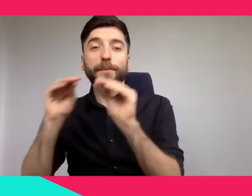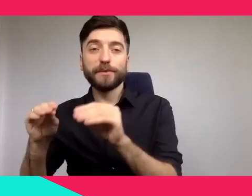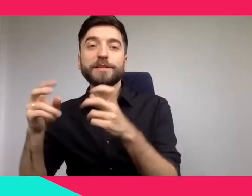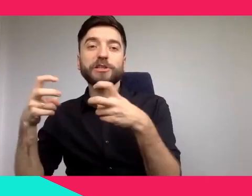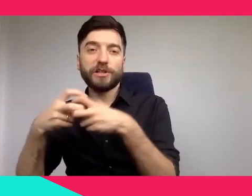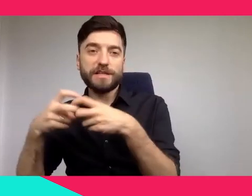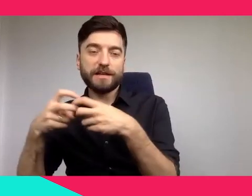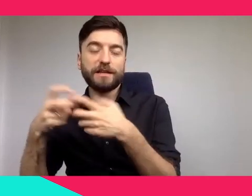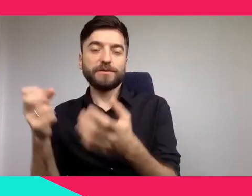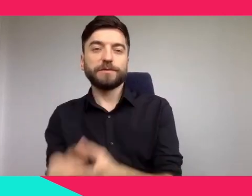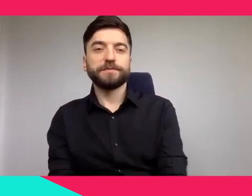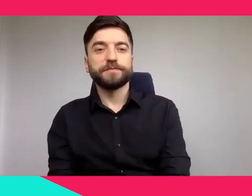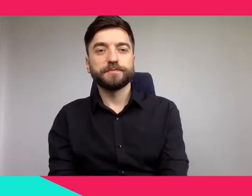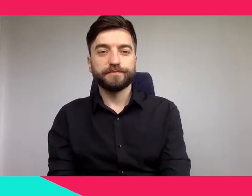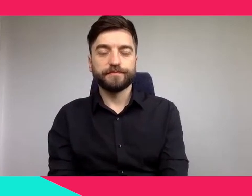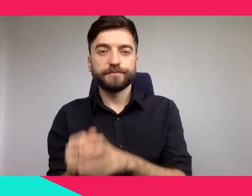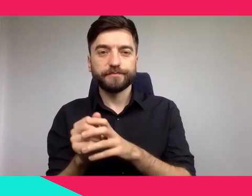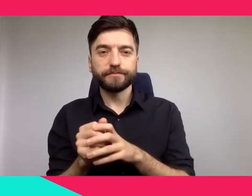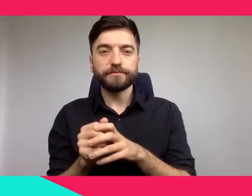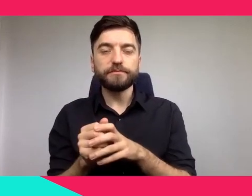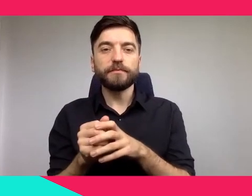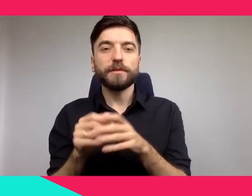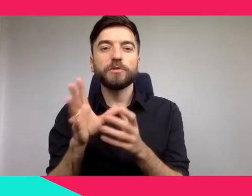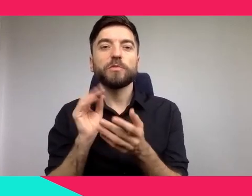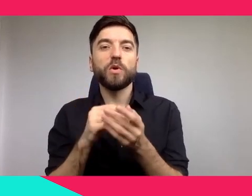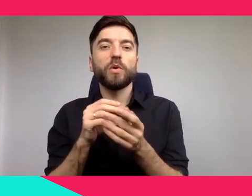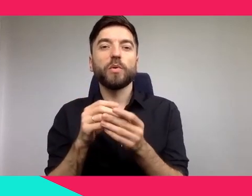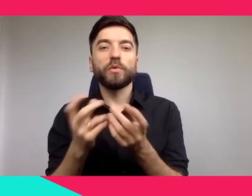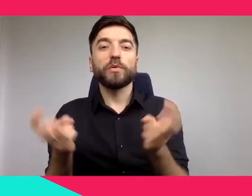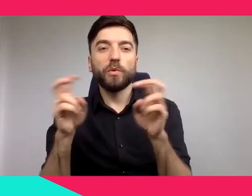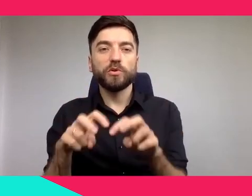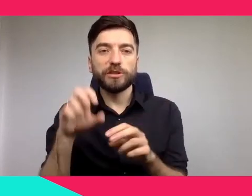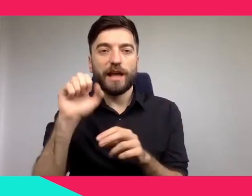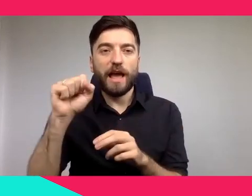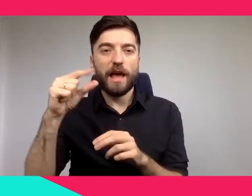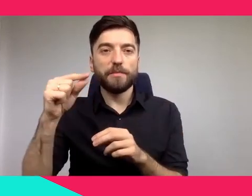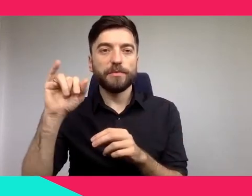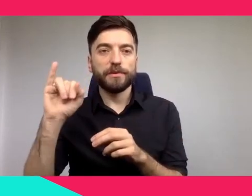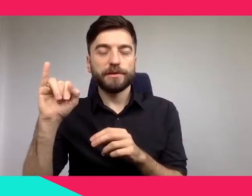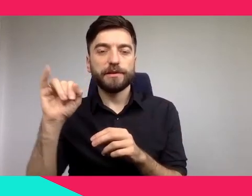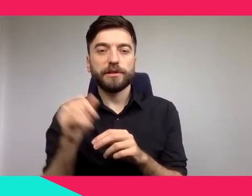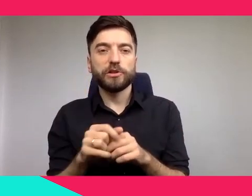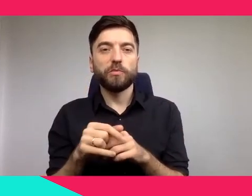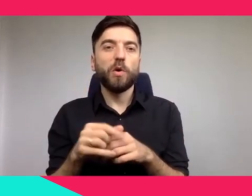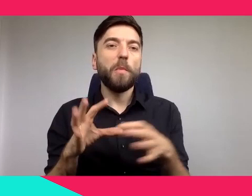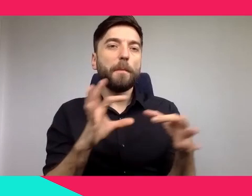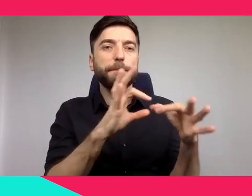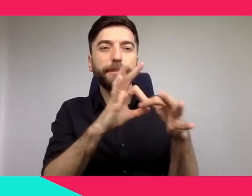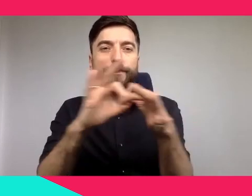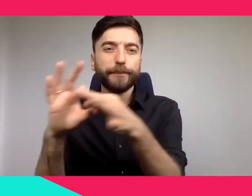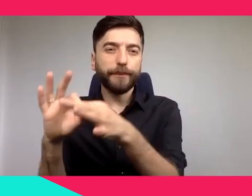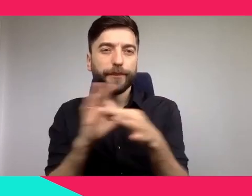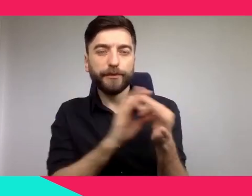build Rijksstudio. So it was a full digital integration of all the systems that we had that actually made